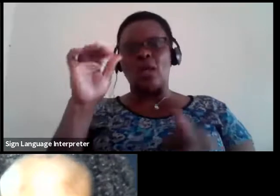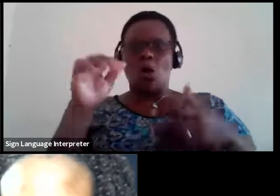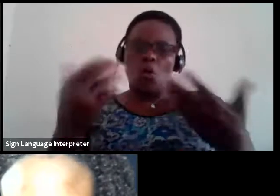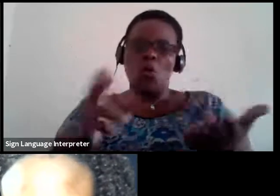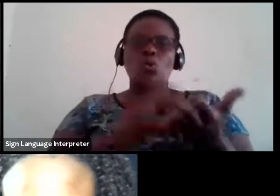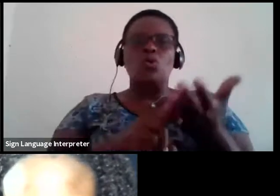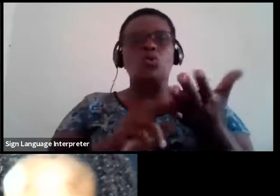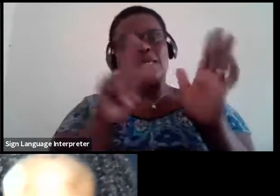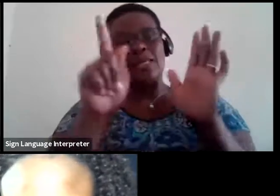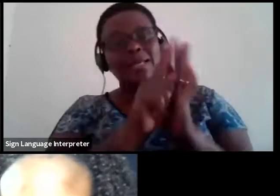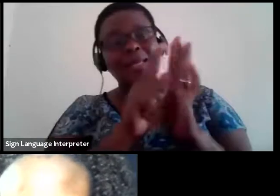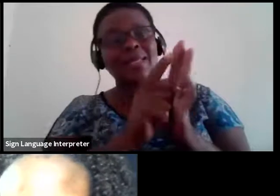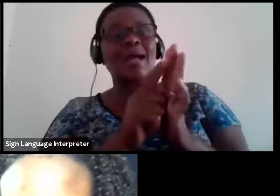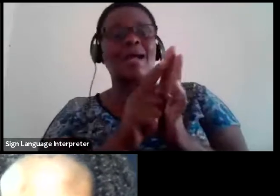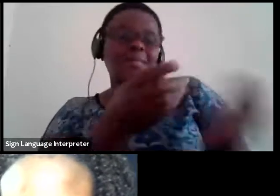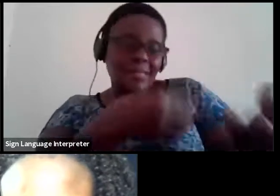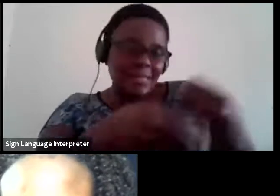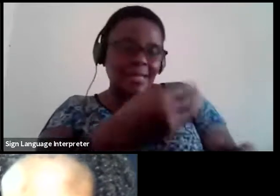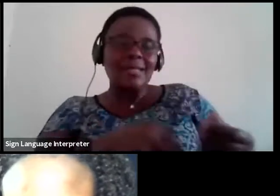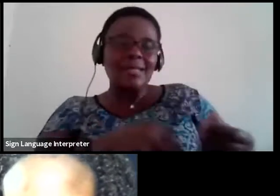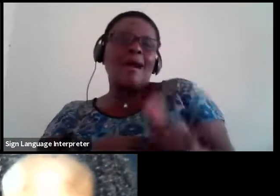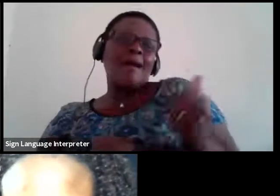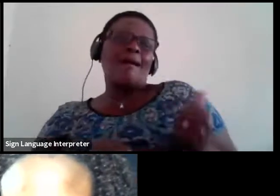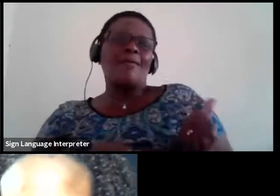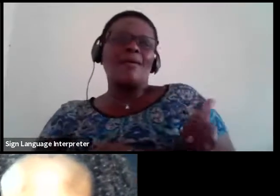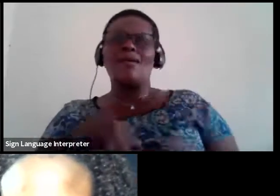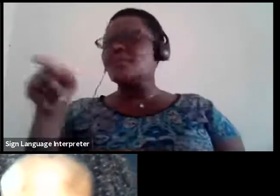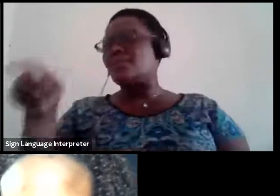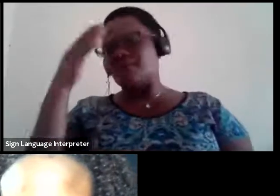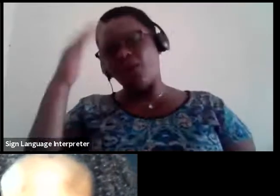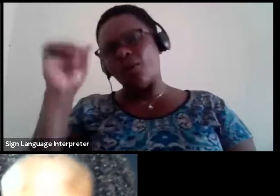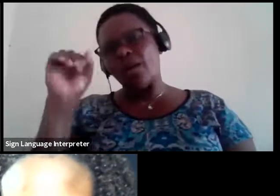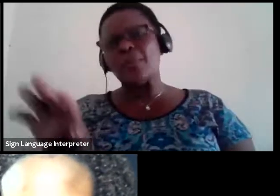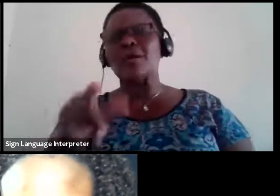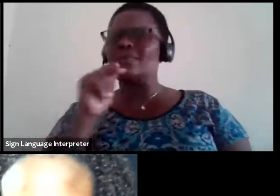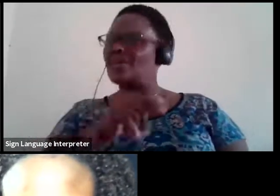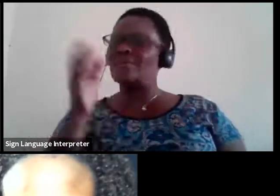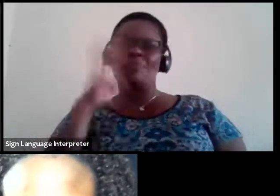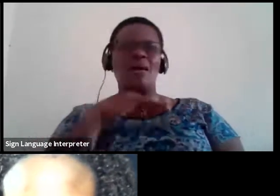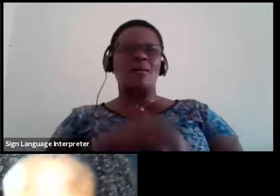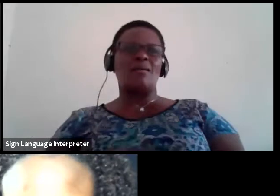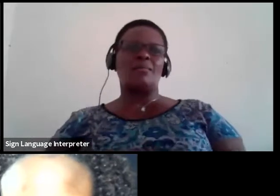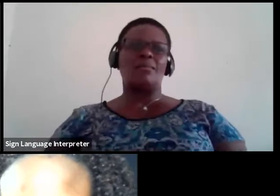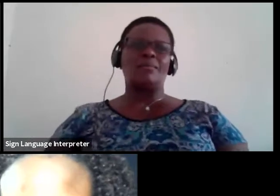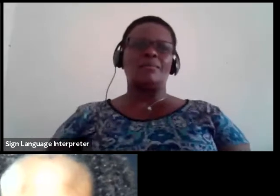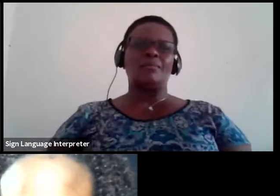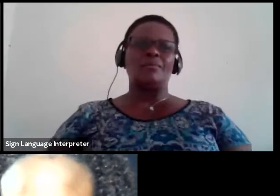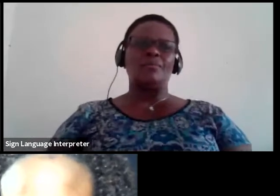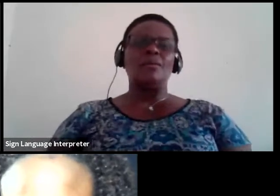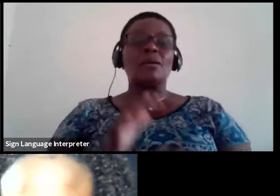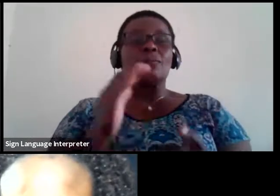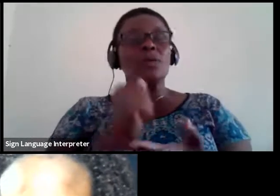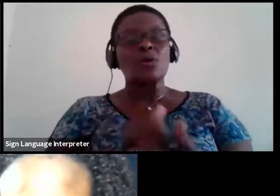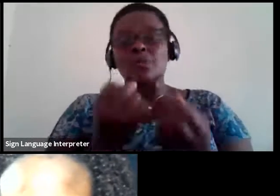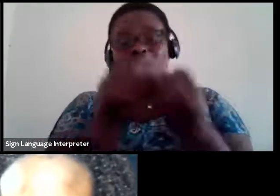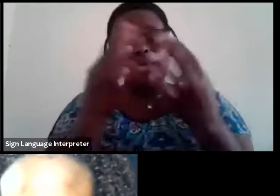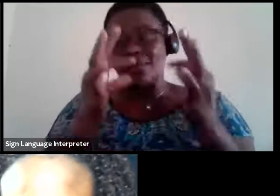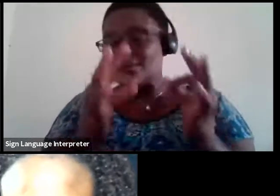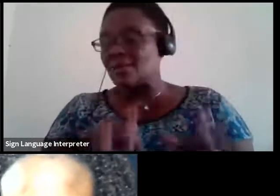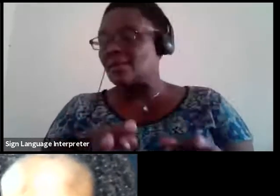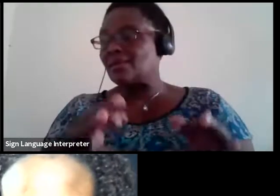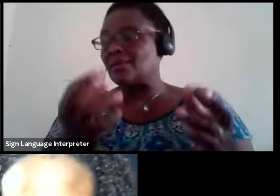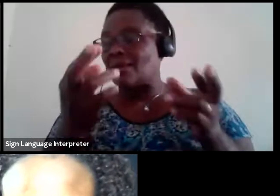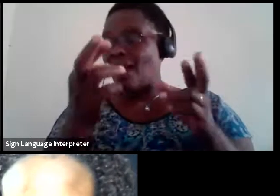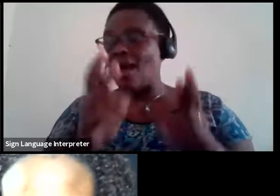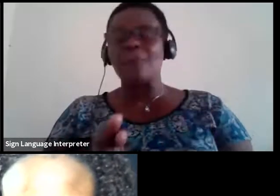parties. So basically, they need to be more proactive about certain things, because there are also very many things that are